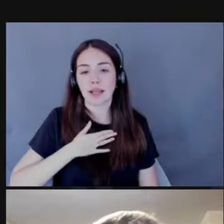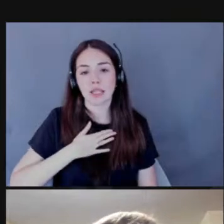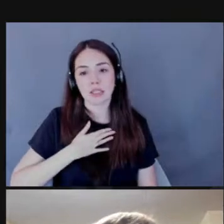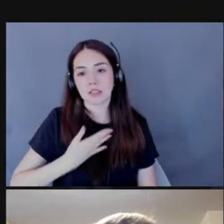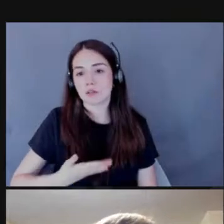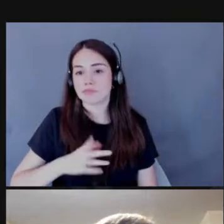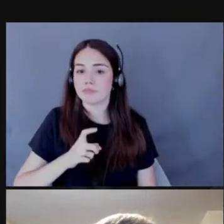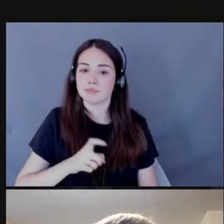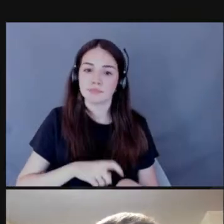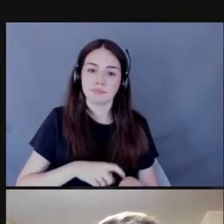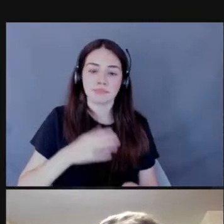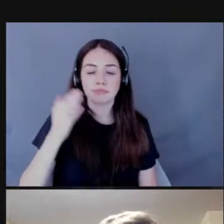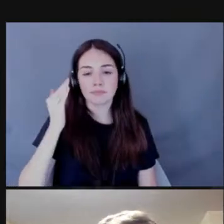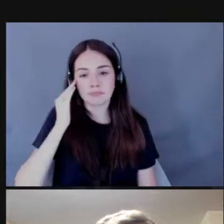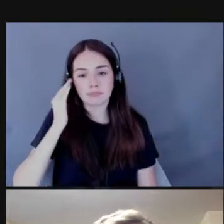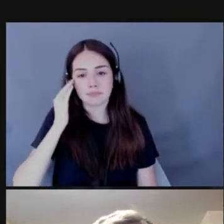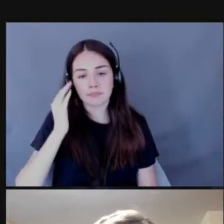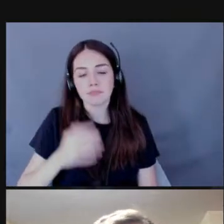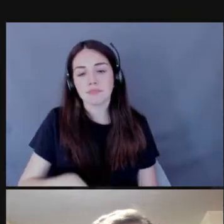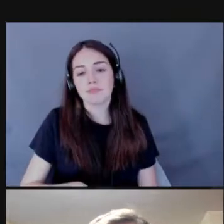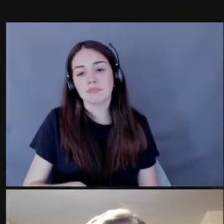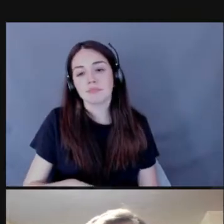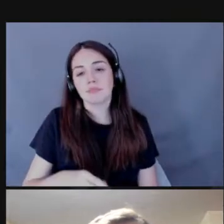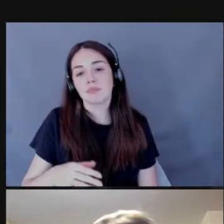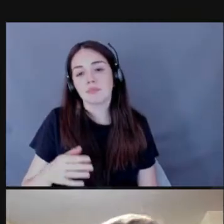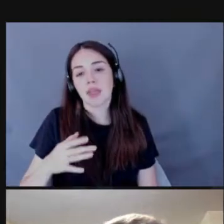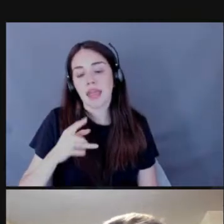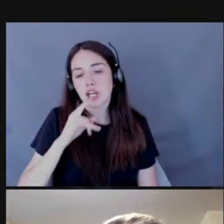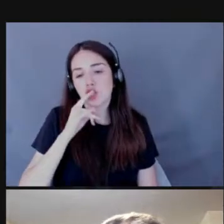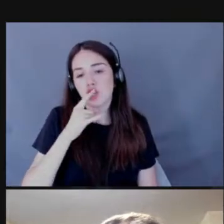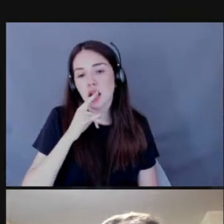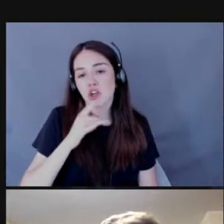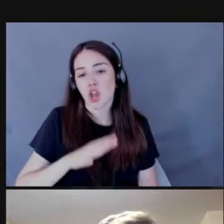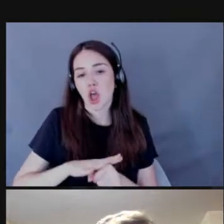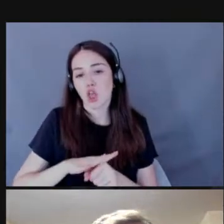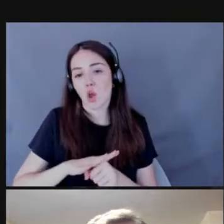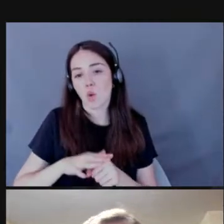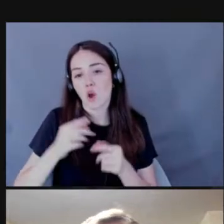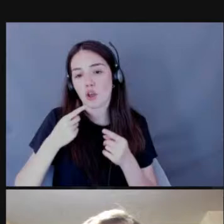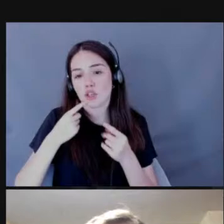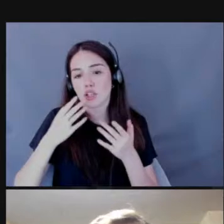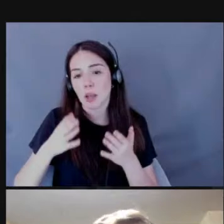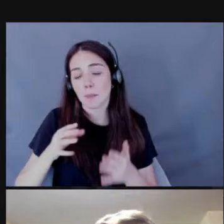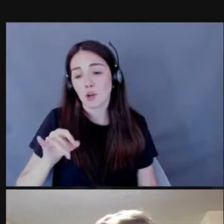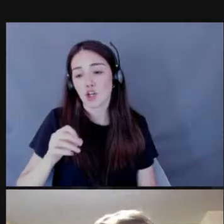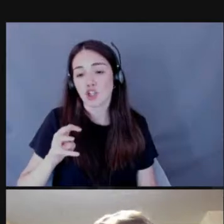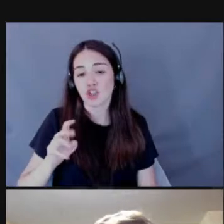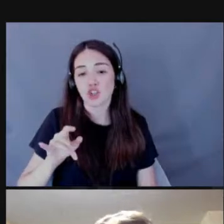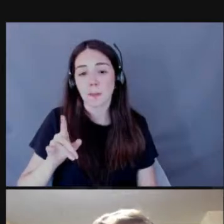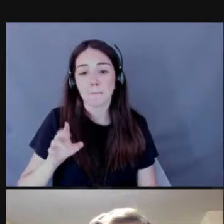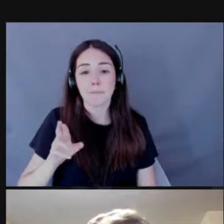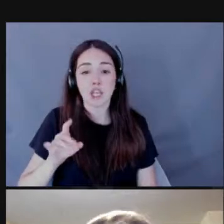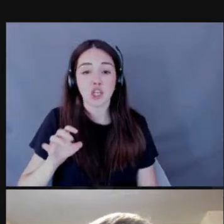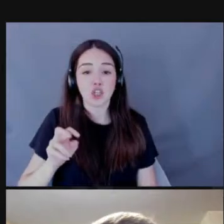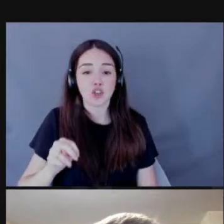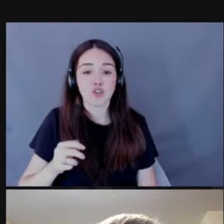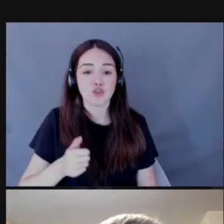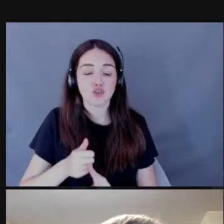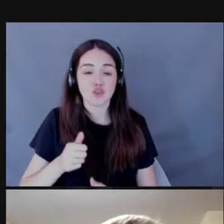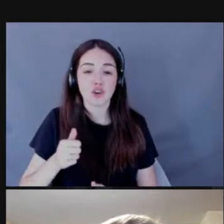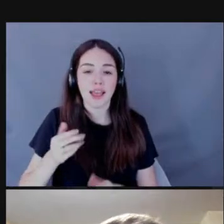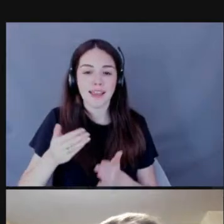knowledge. And then childhood and local celebrities like Jimmy Urin, who was the Traffic Jam